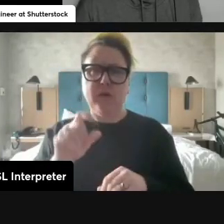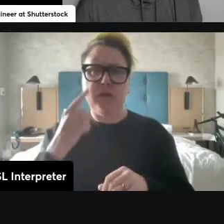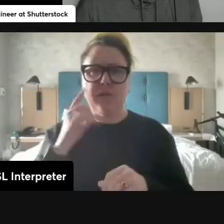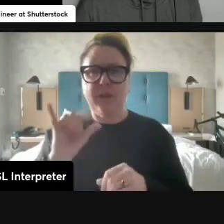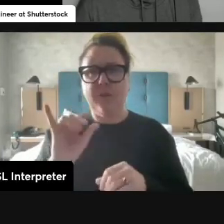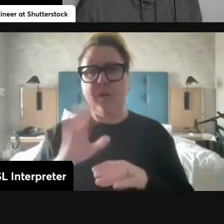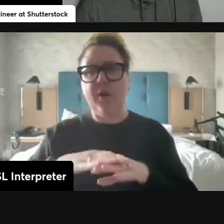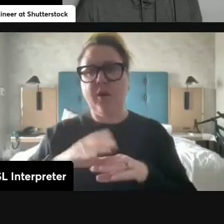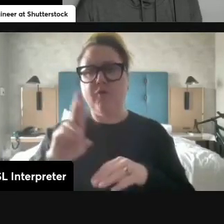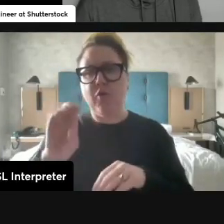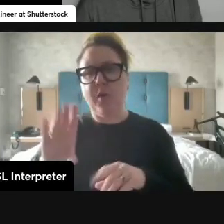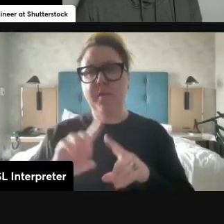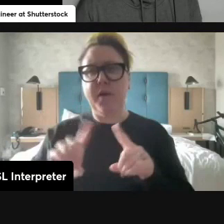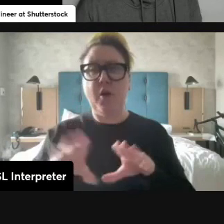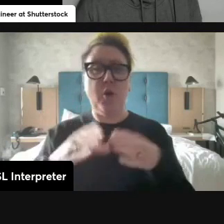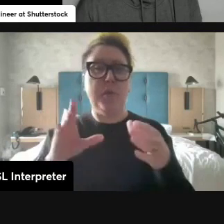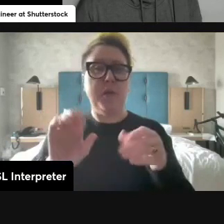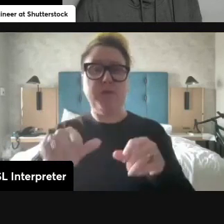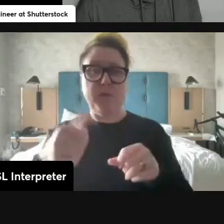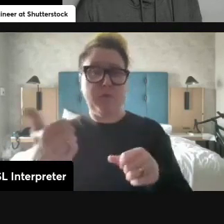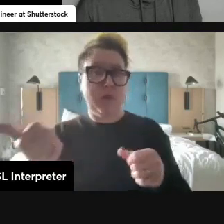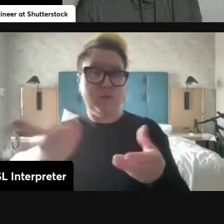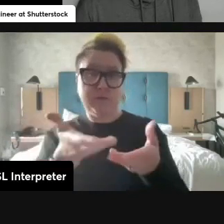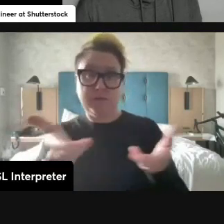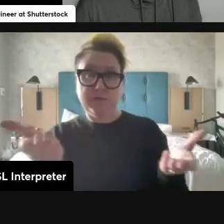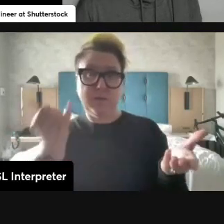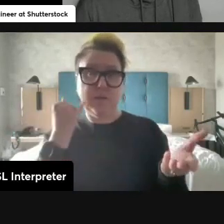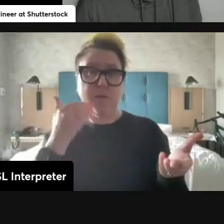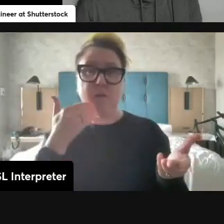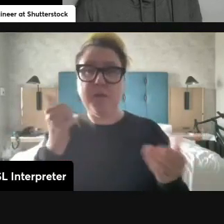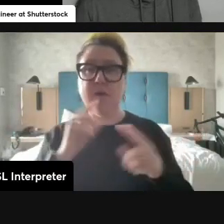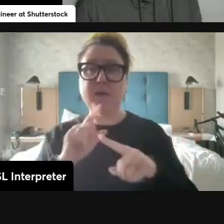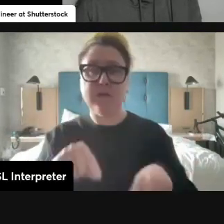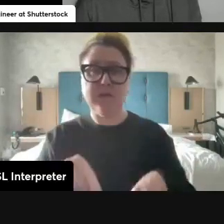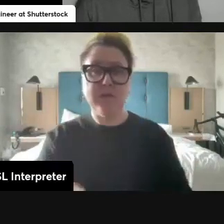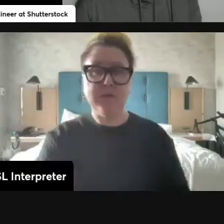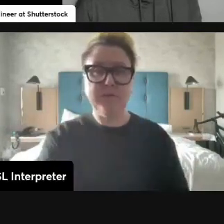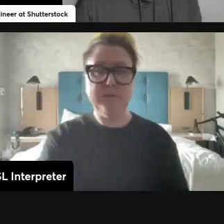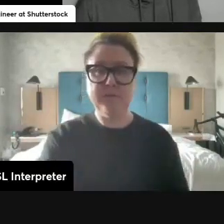Rob, but I'll certainly open it up to anybody else if they have a better answer.